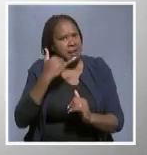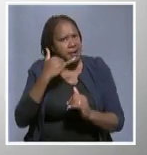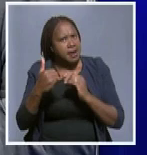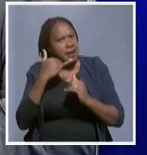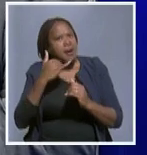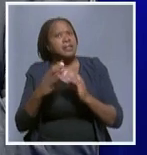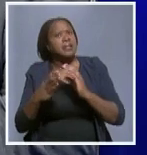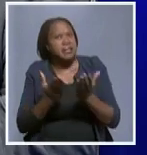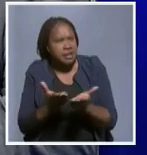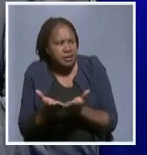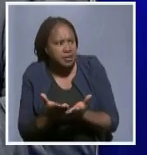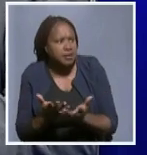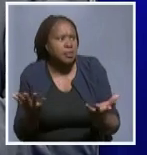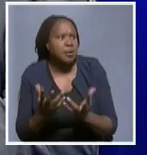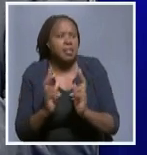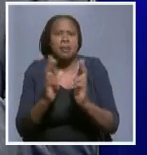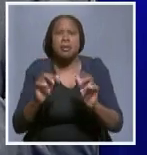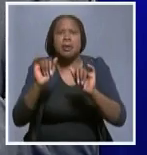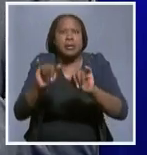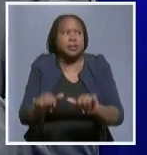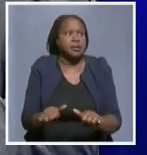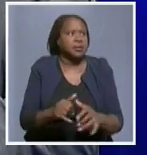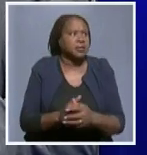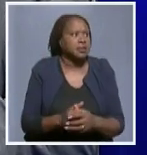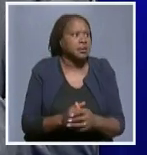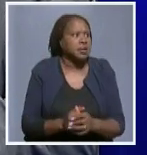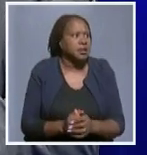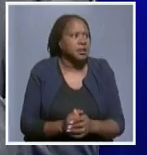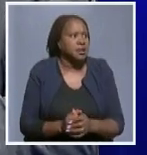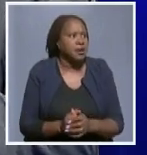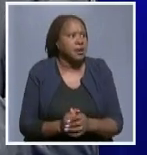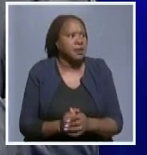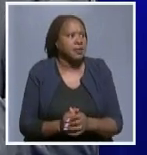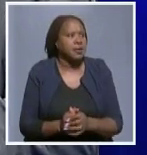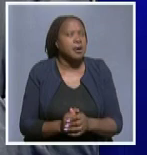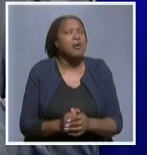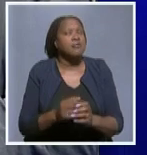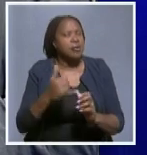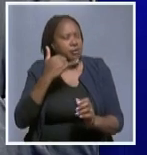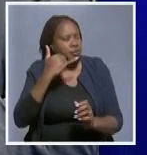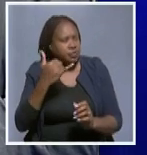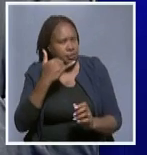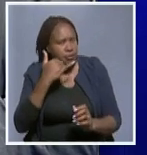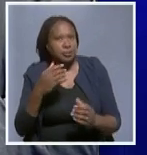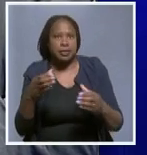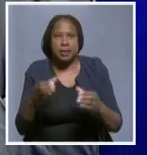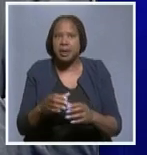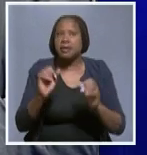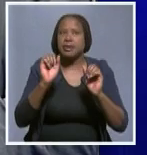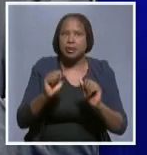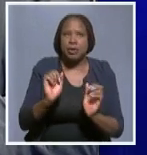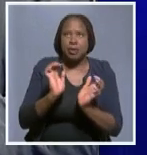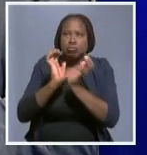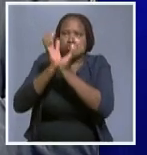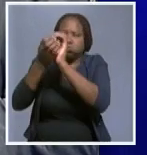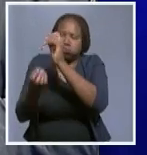services in terms of where the people are located in order for the telecommunications companies to put up their